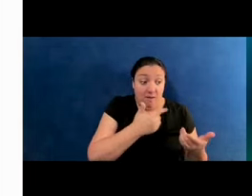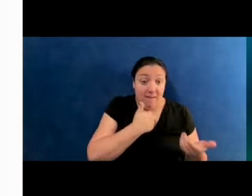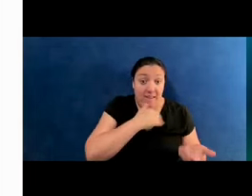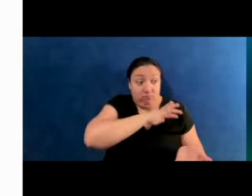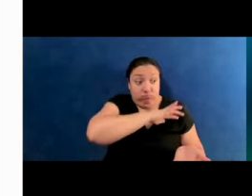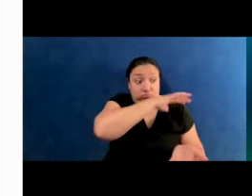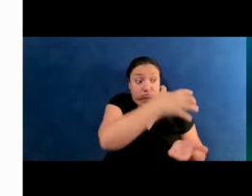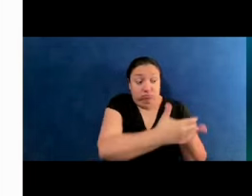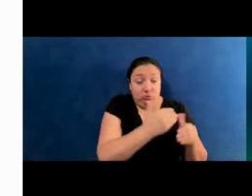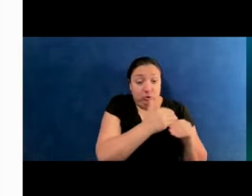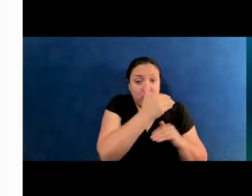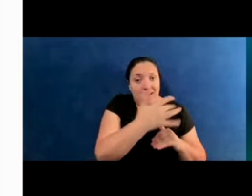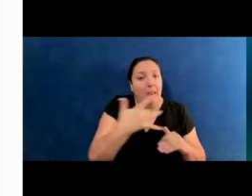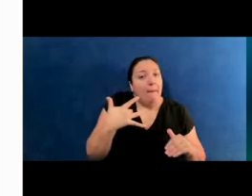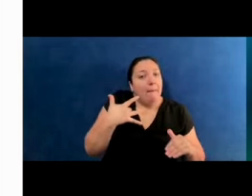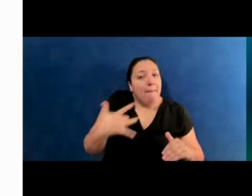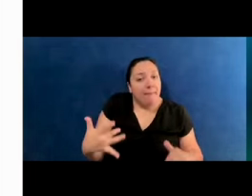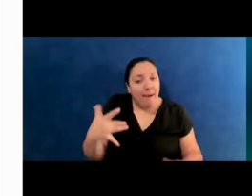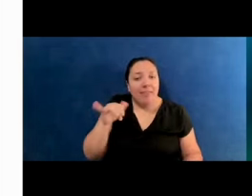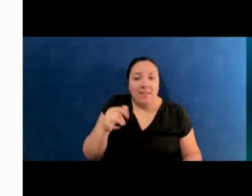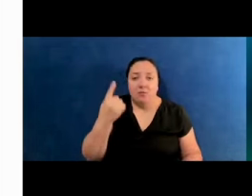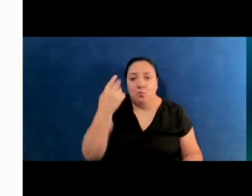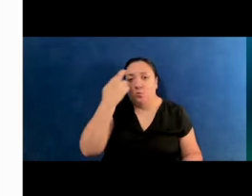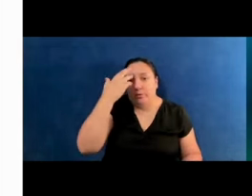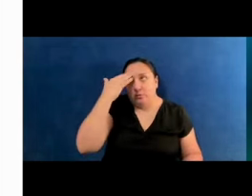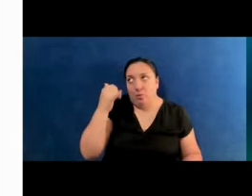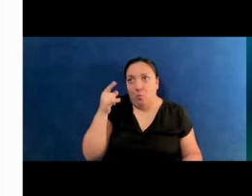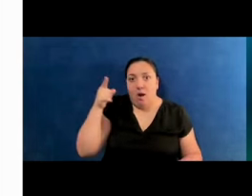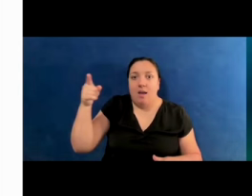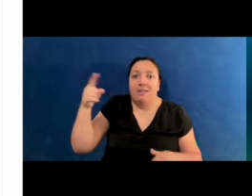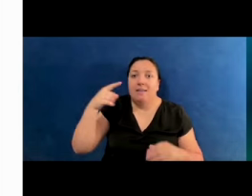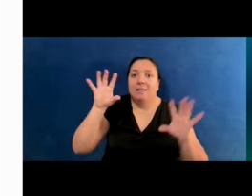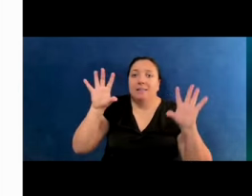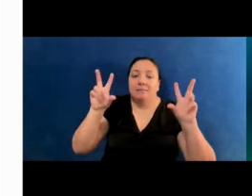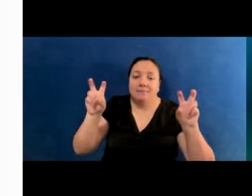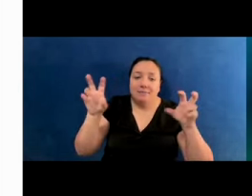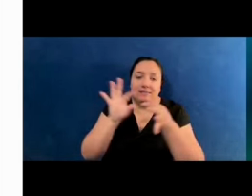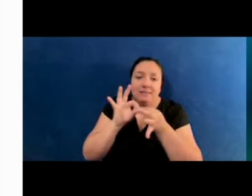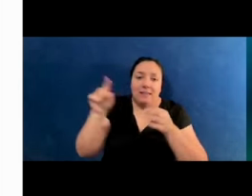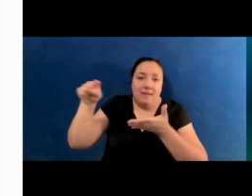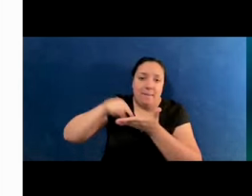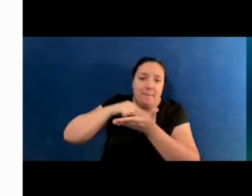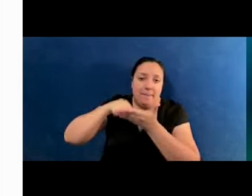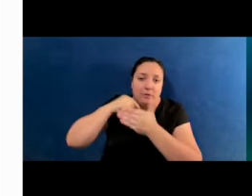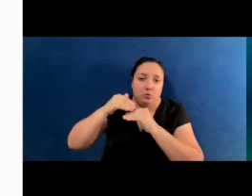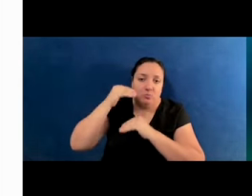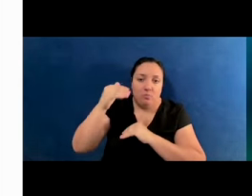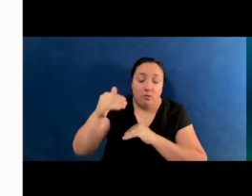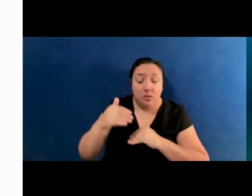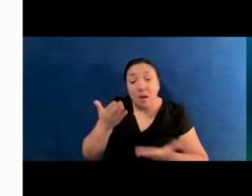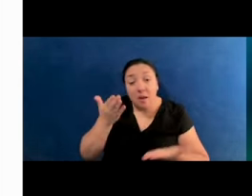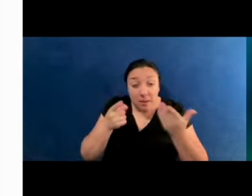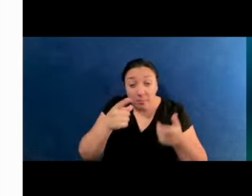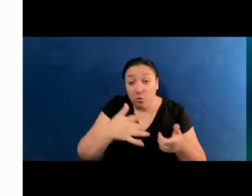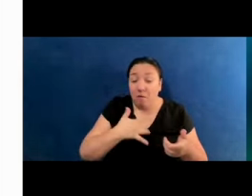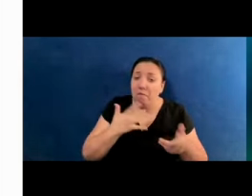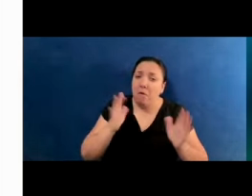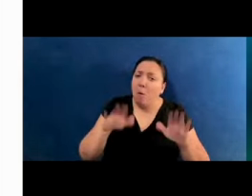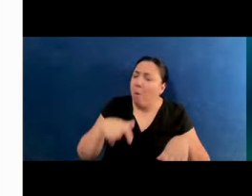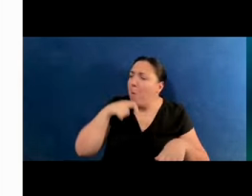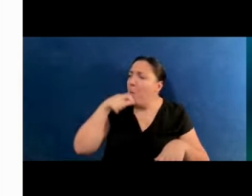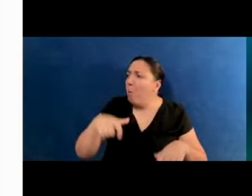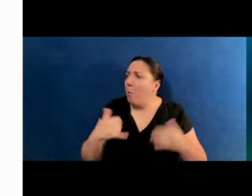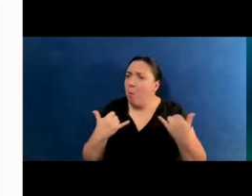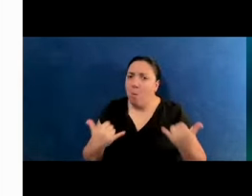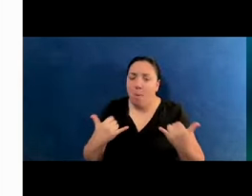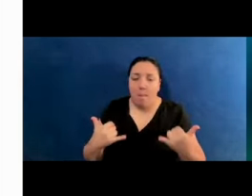overpayments. And then also, even if you do not need public benefits now, an ABLE account can protect your